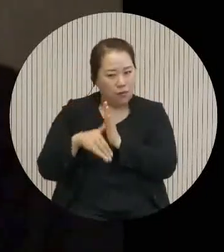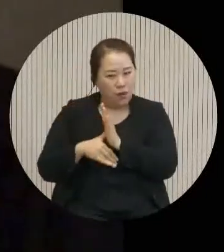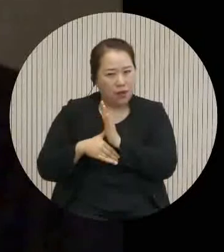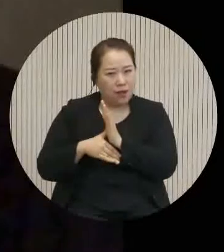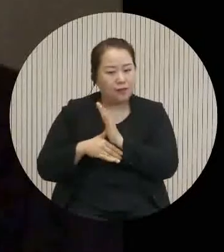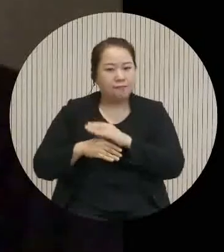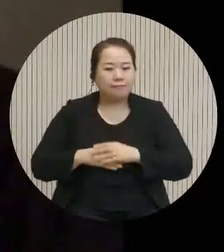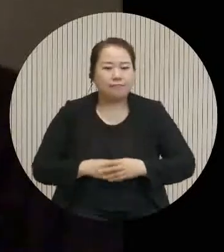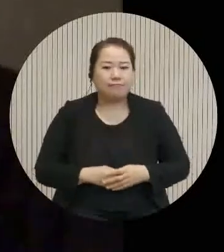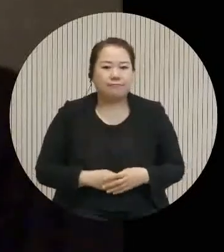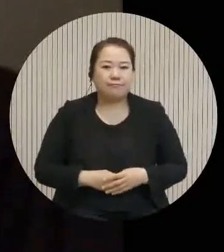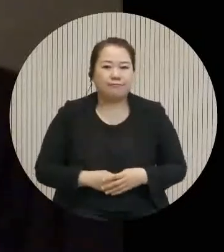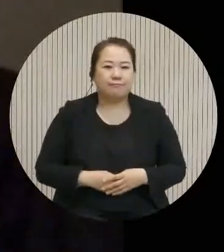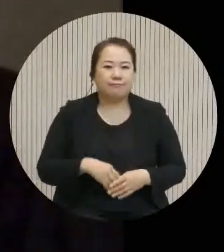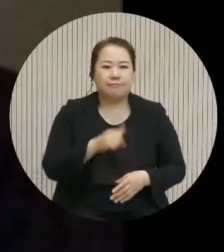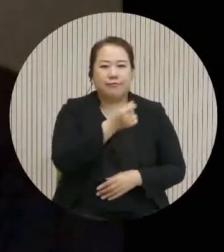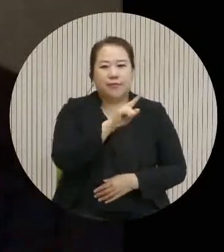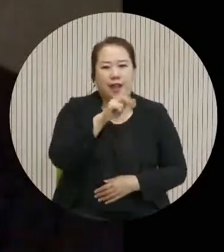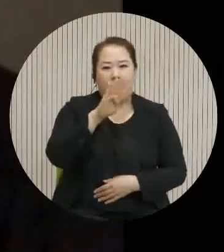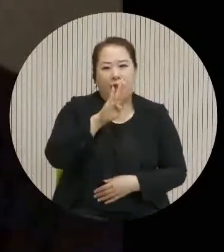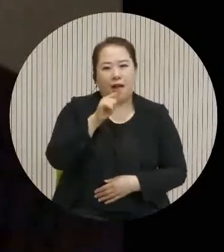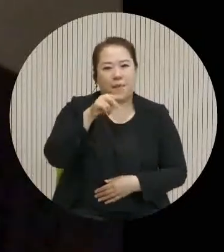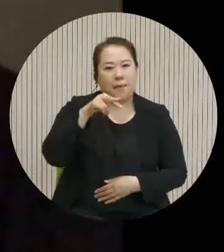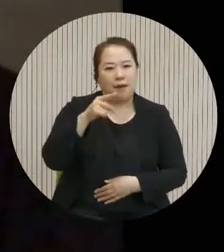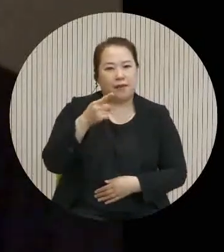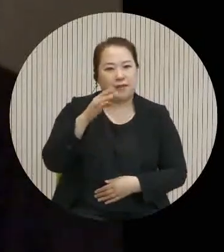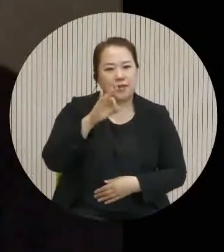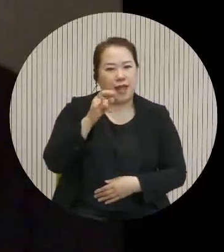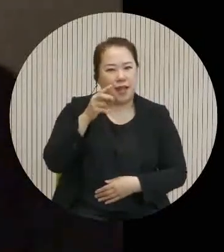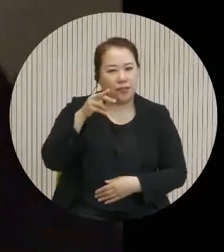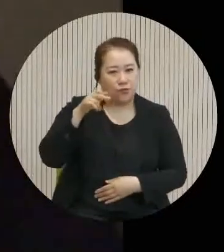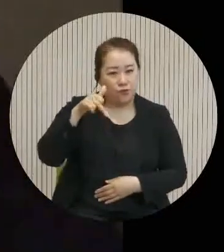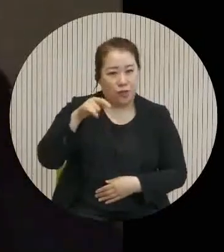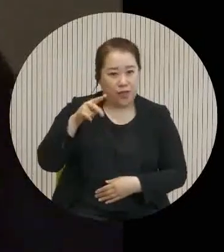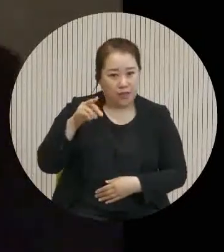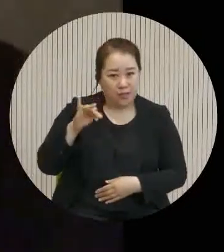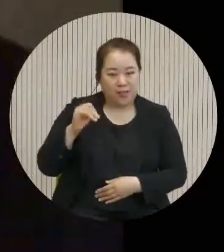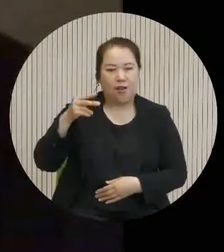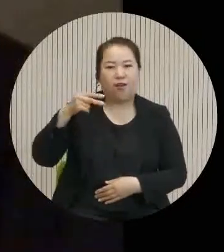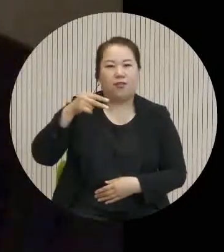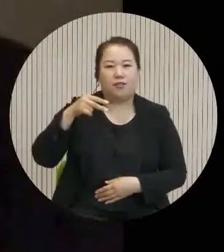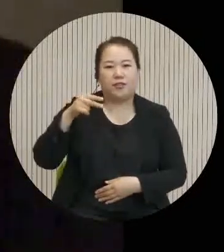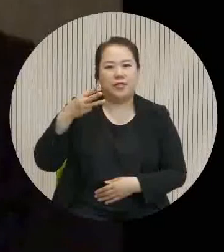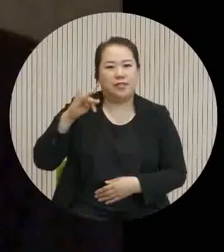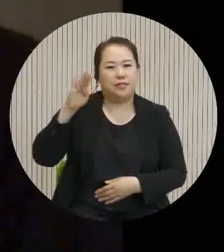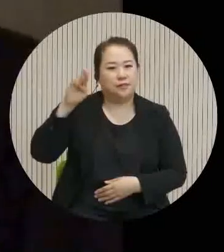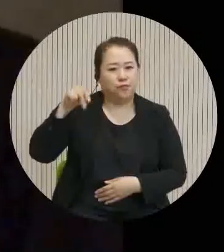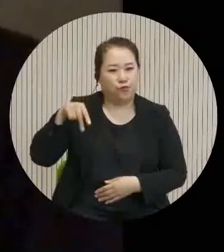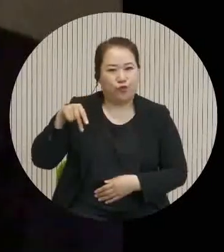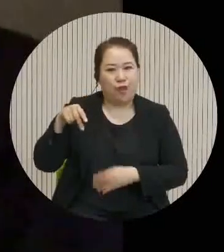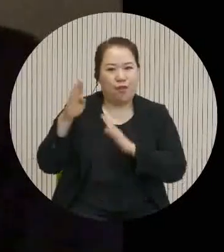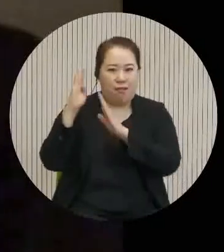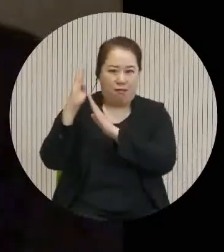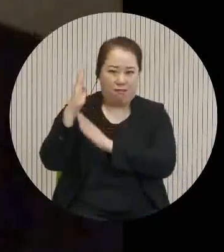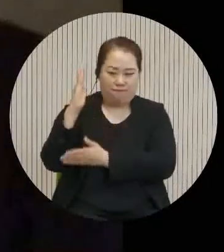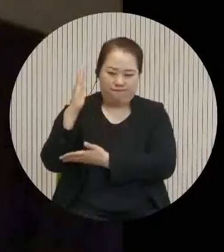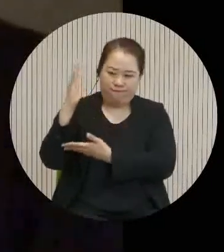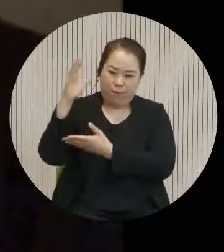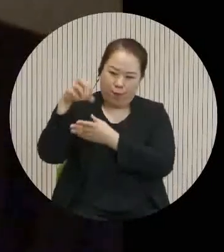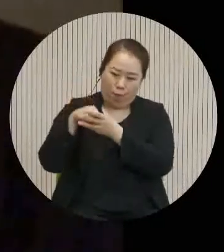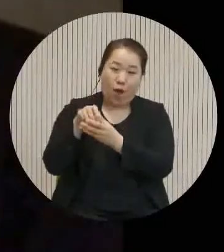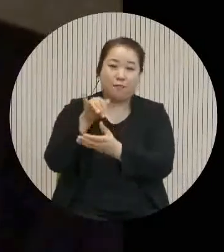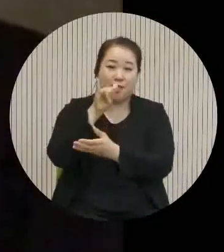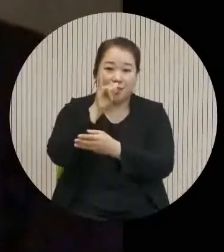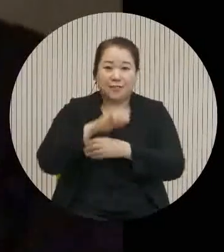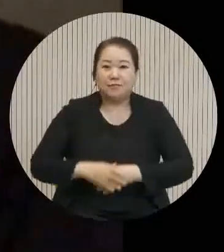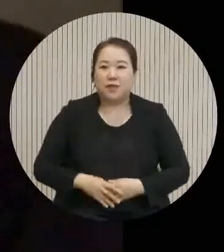the Harvard Educational Review, top journals. Most of Dr. Tse's subjects were young